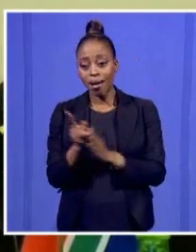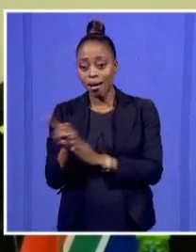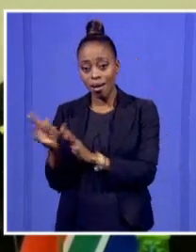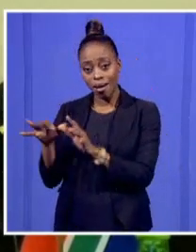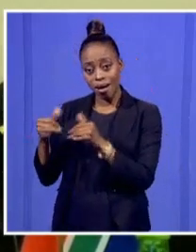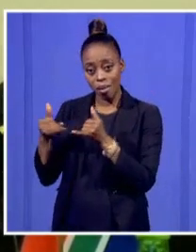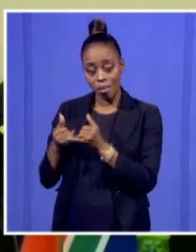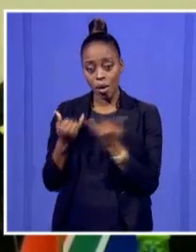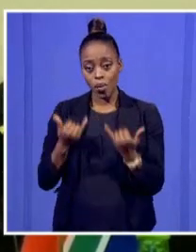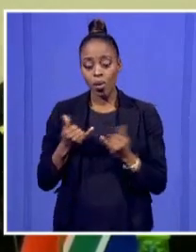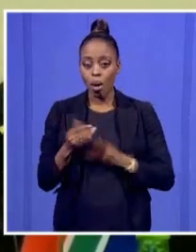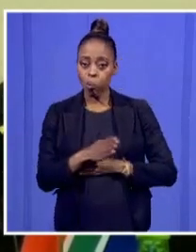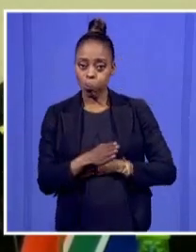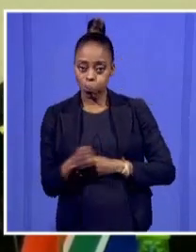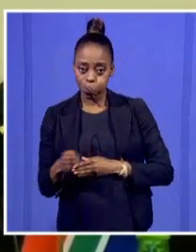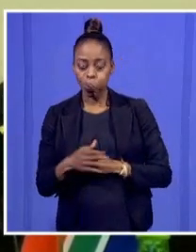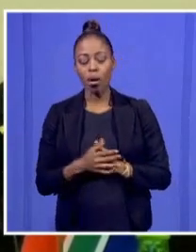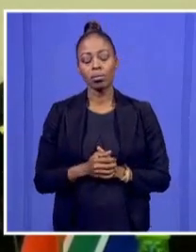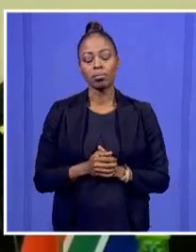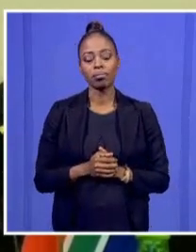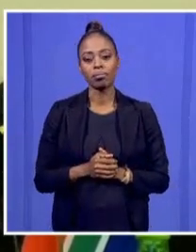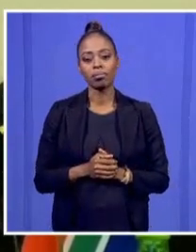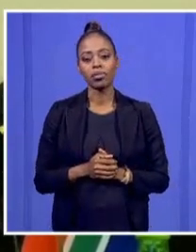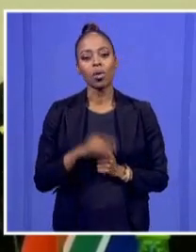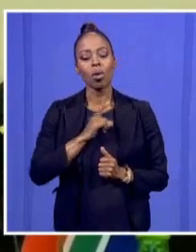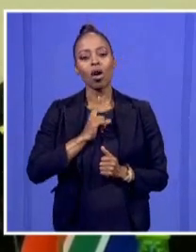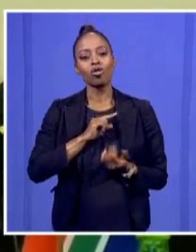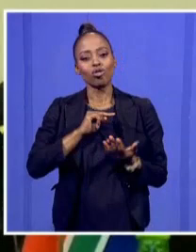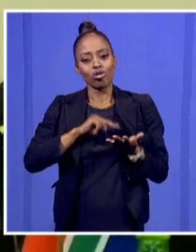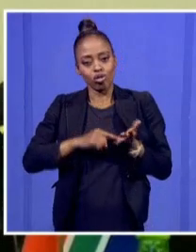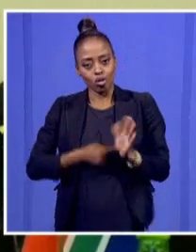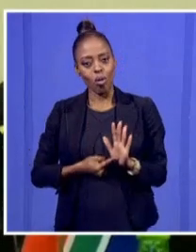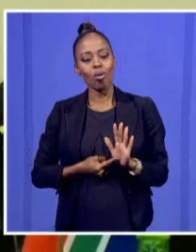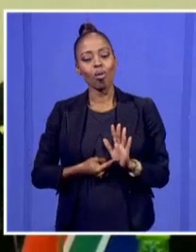here with us today as a testimony to our